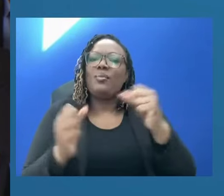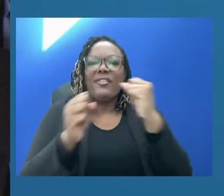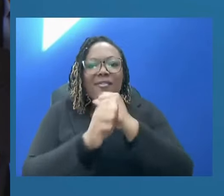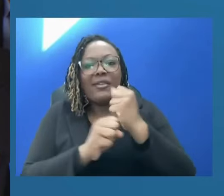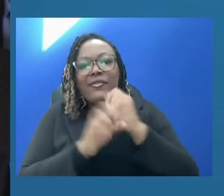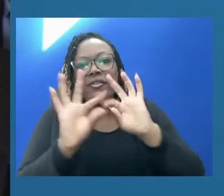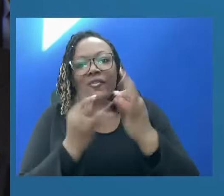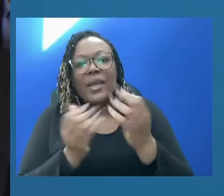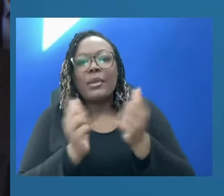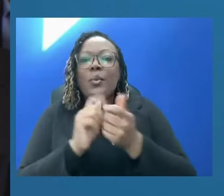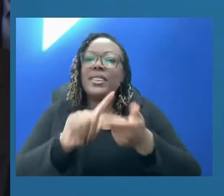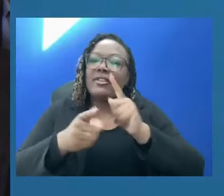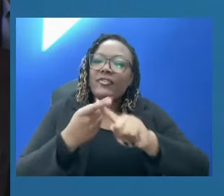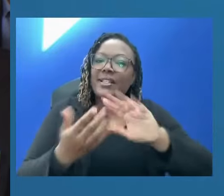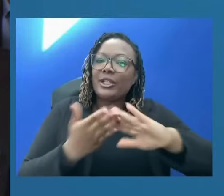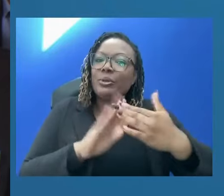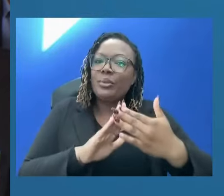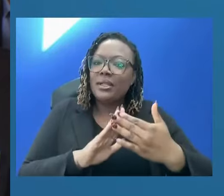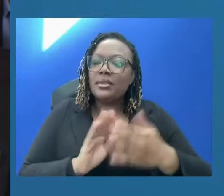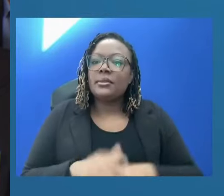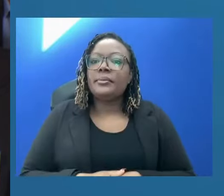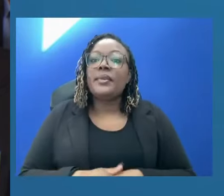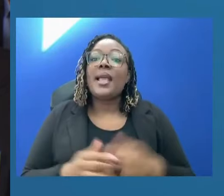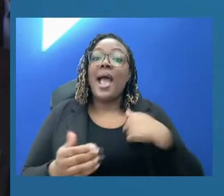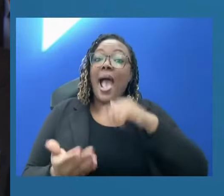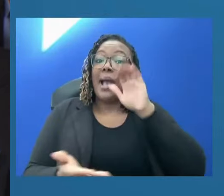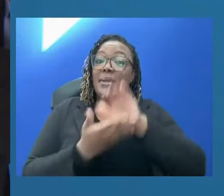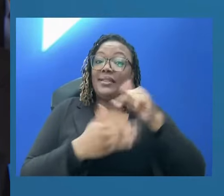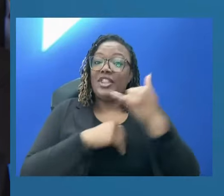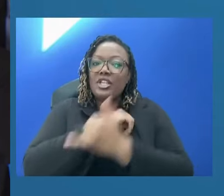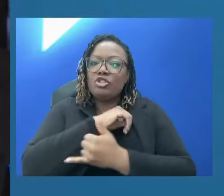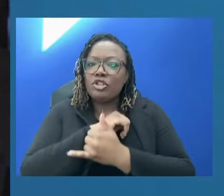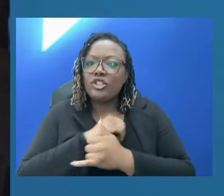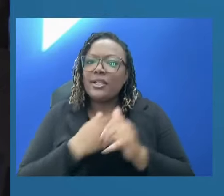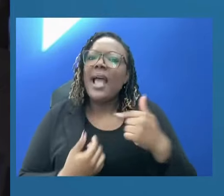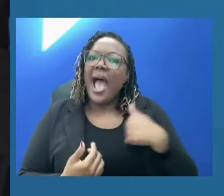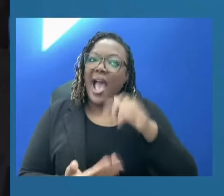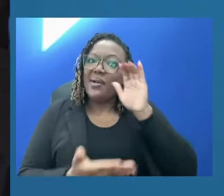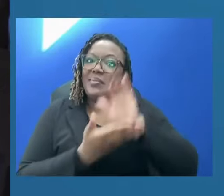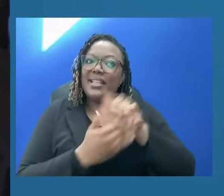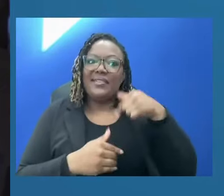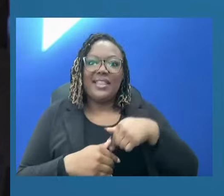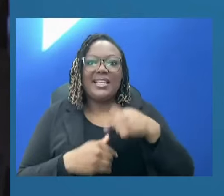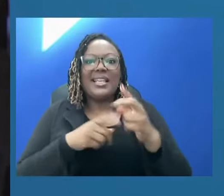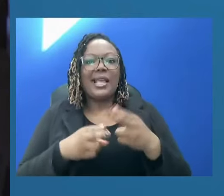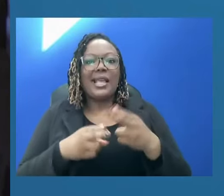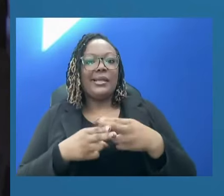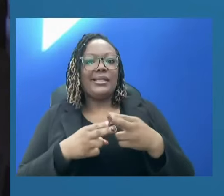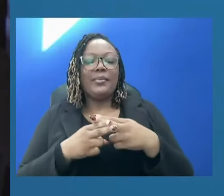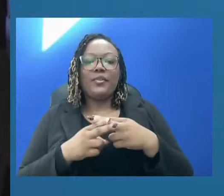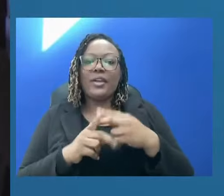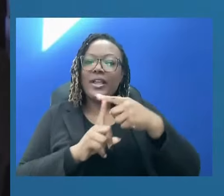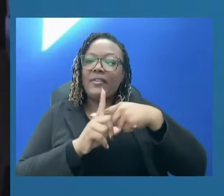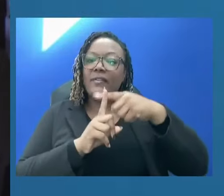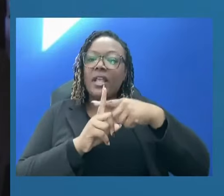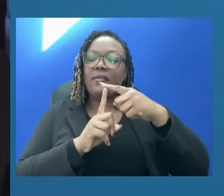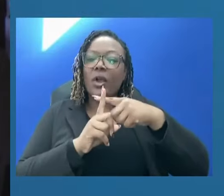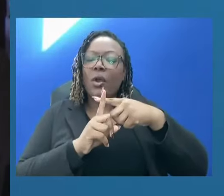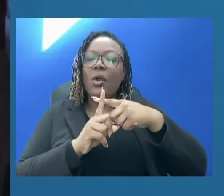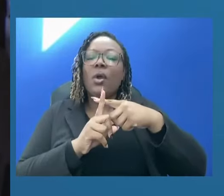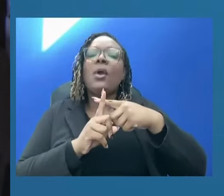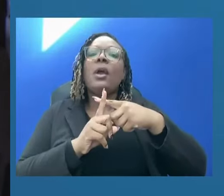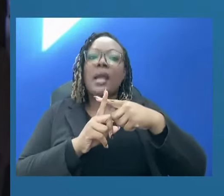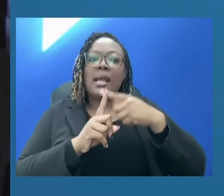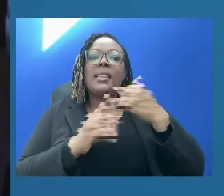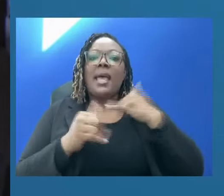with their friends and communities. And I believe in this country. I believe that this is a temporary fever, perhaps, that has